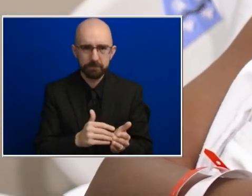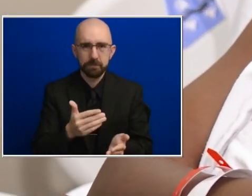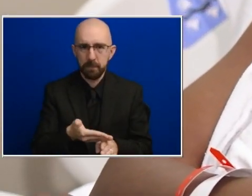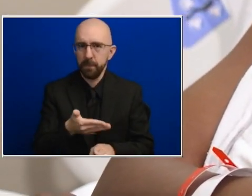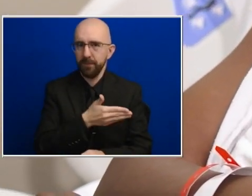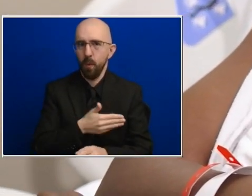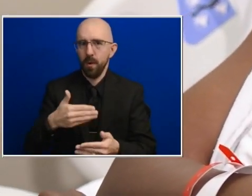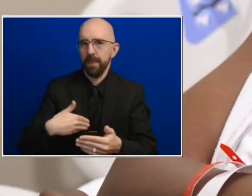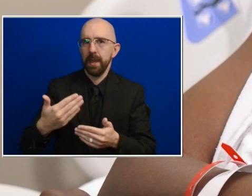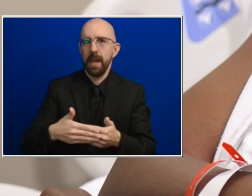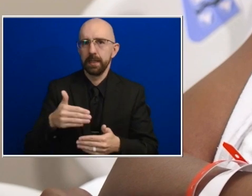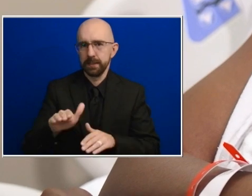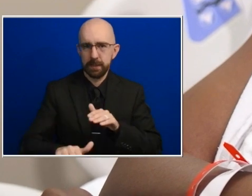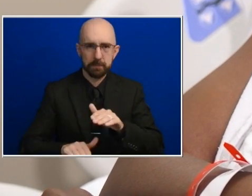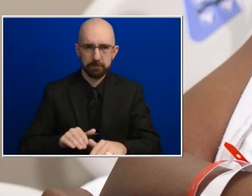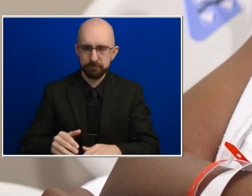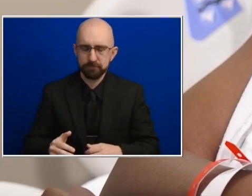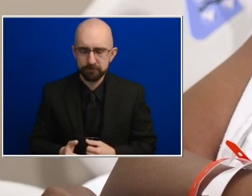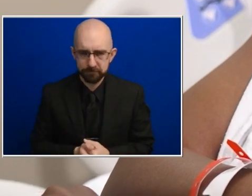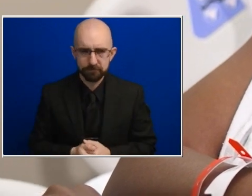step.